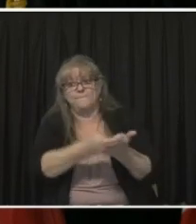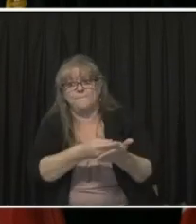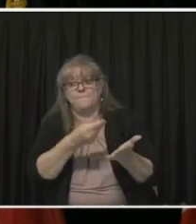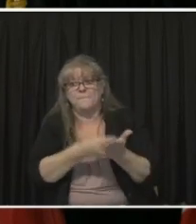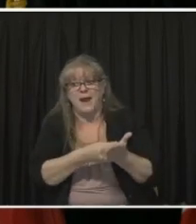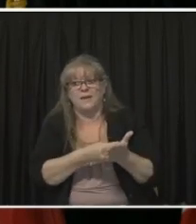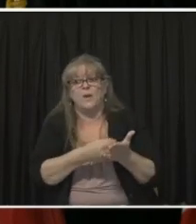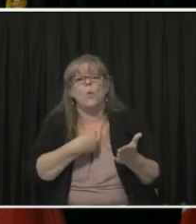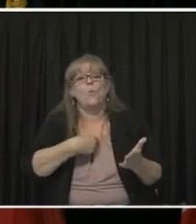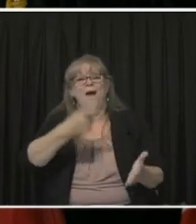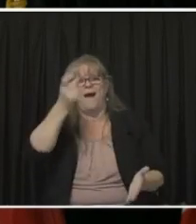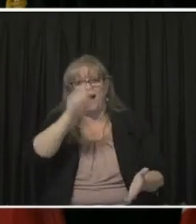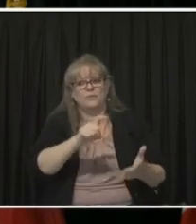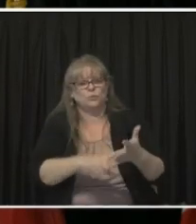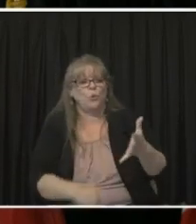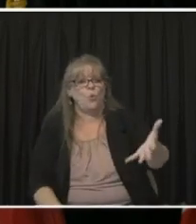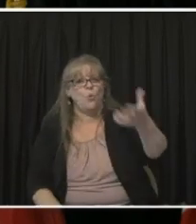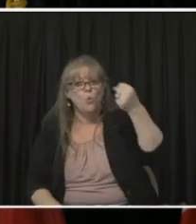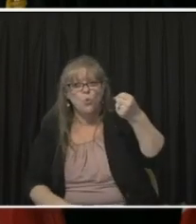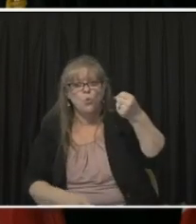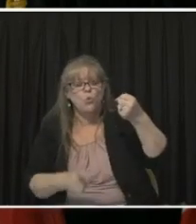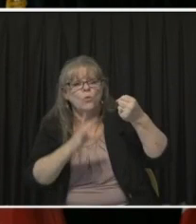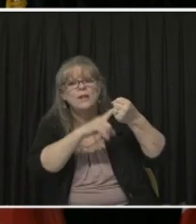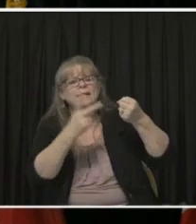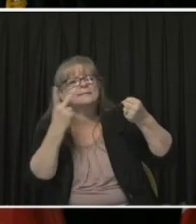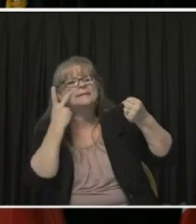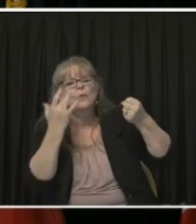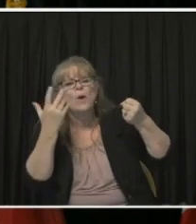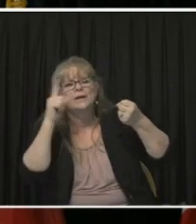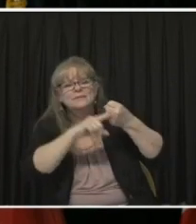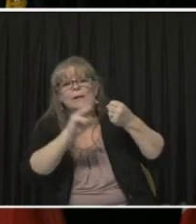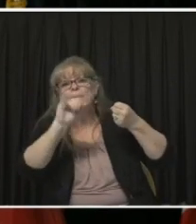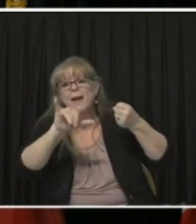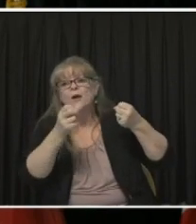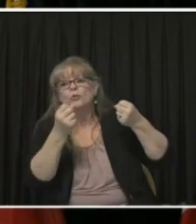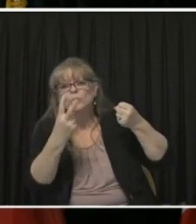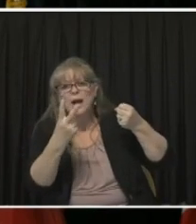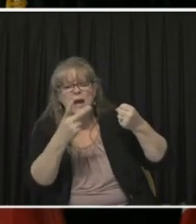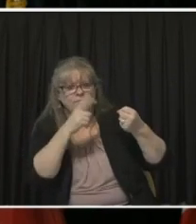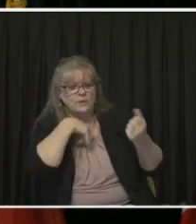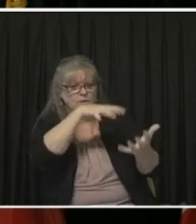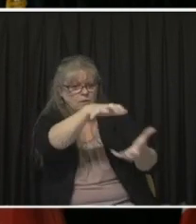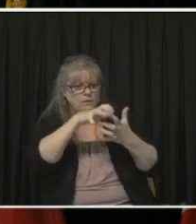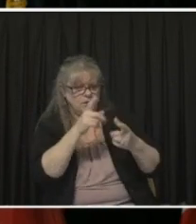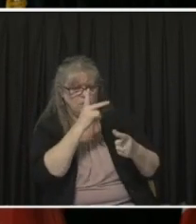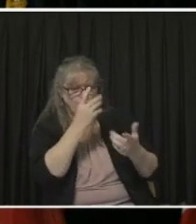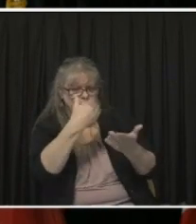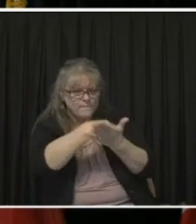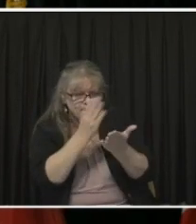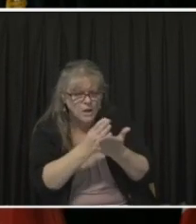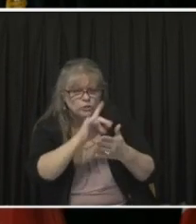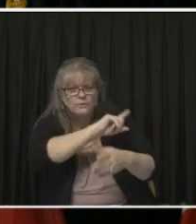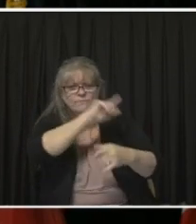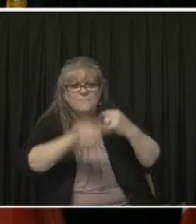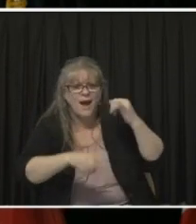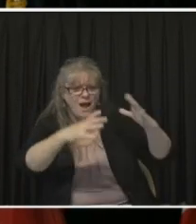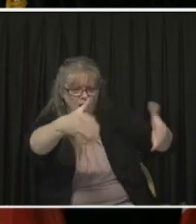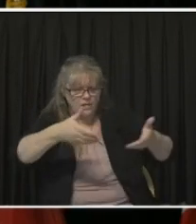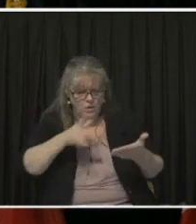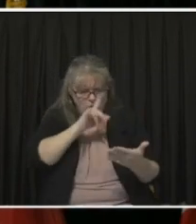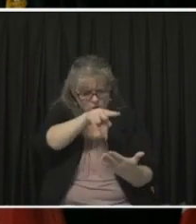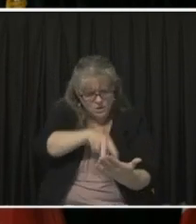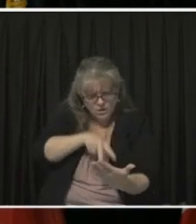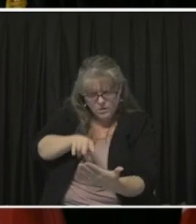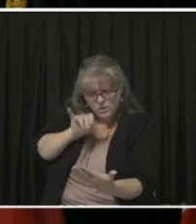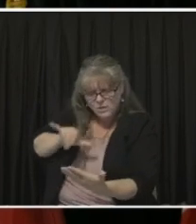the May 12th estimates. We're not too far from those. Once we get those, we will, of course, work to ensure that there's a